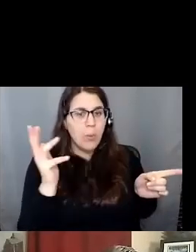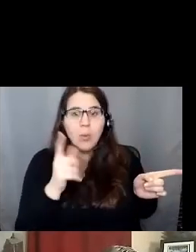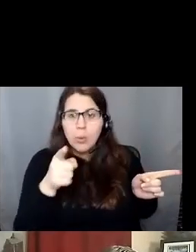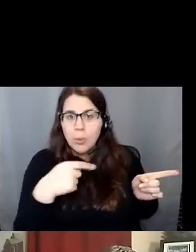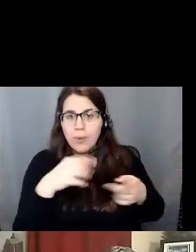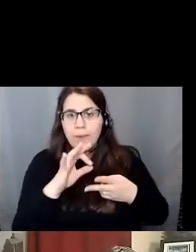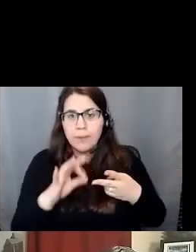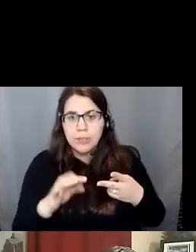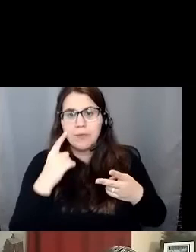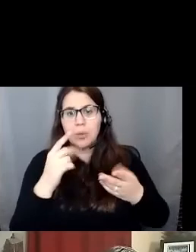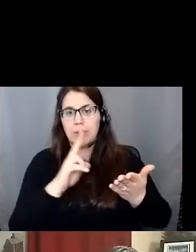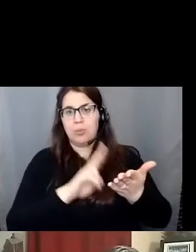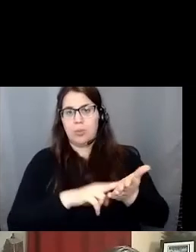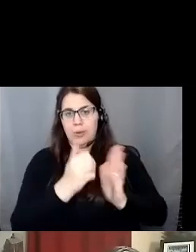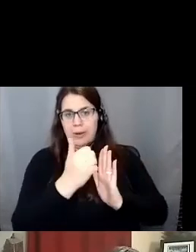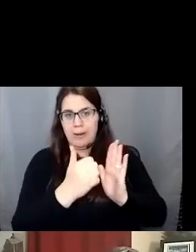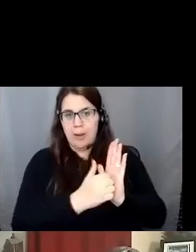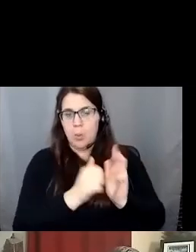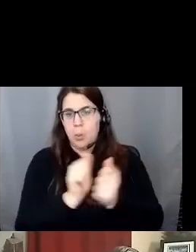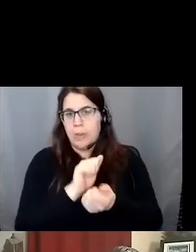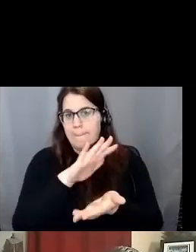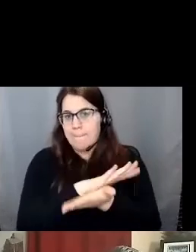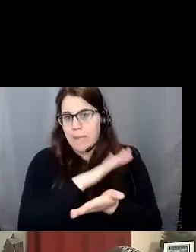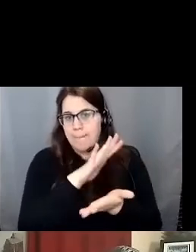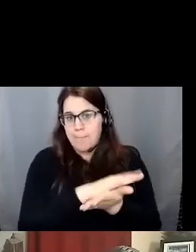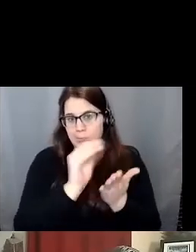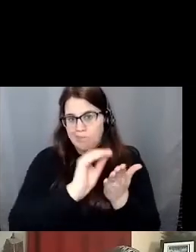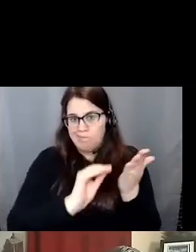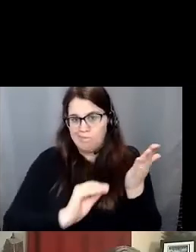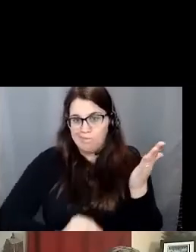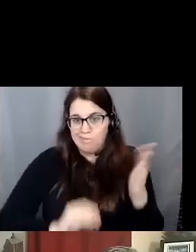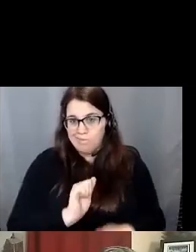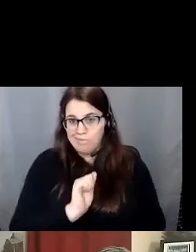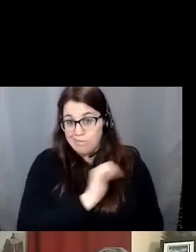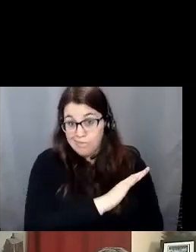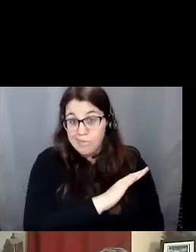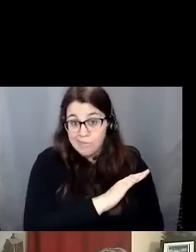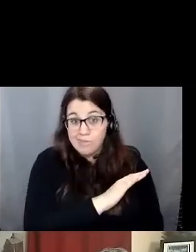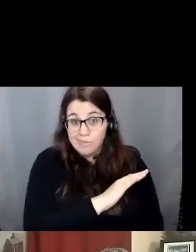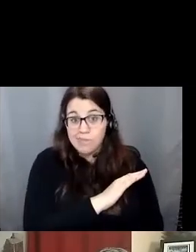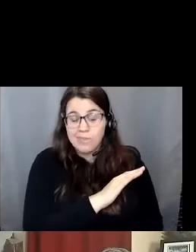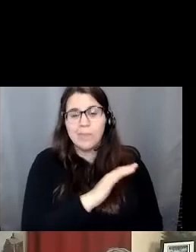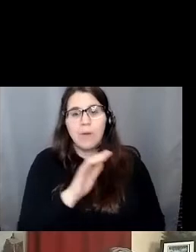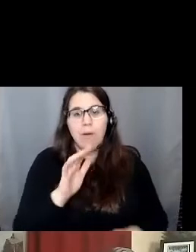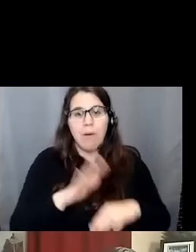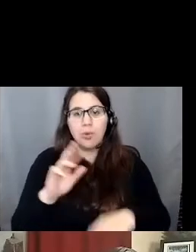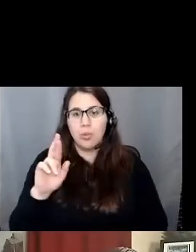in an account via a paper application. And that is available on the resource page